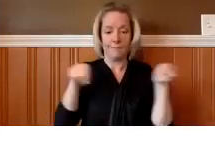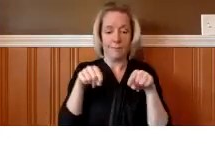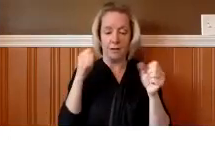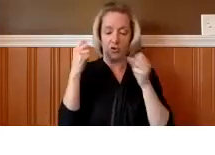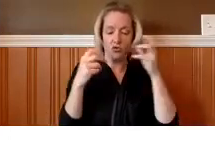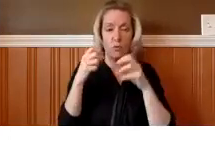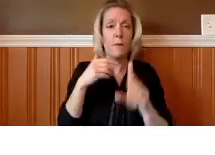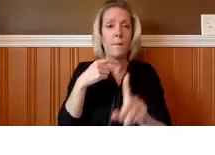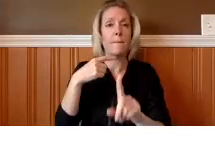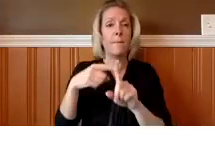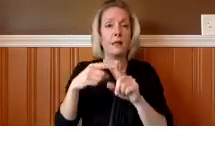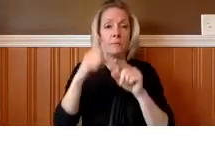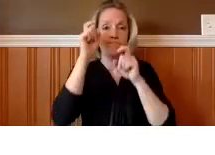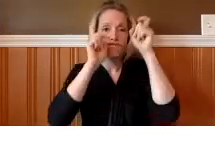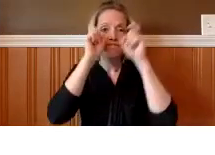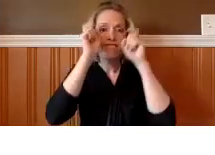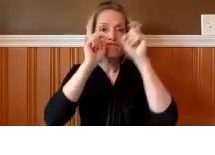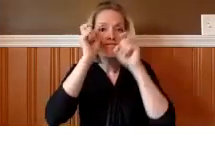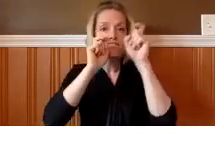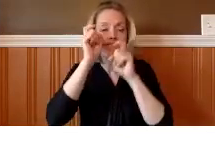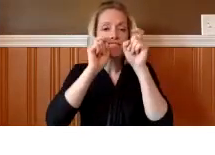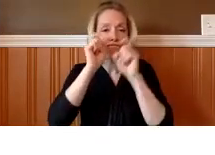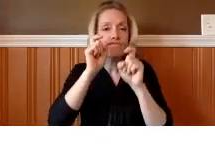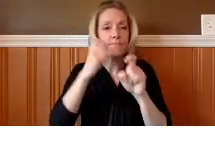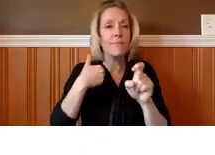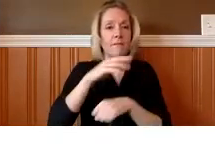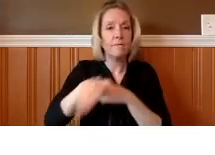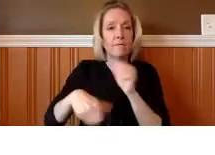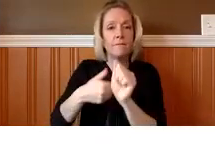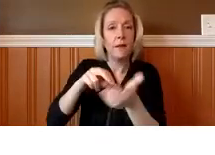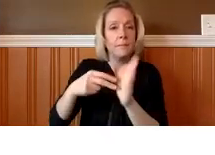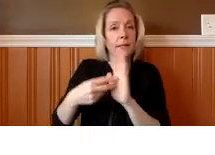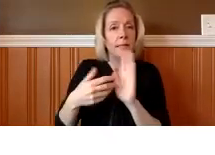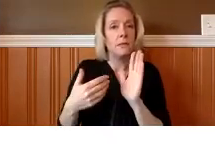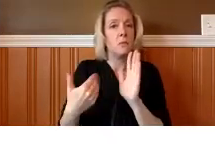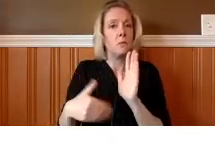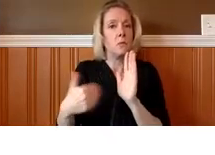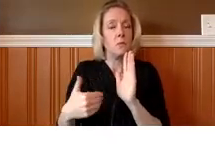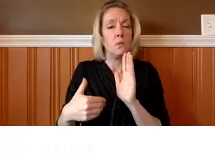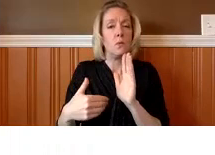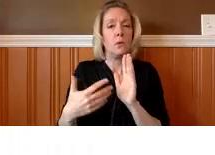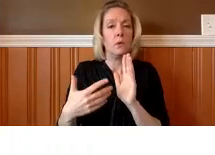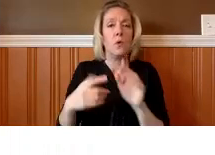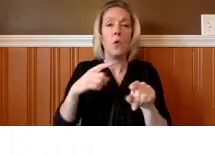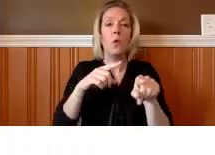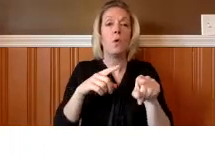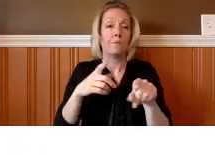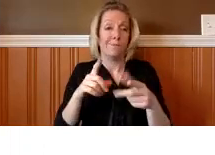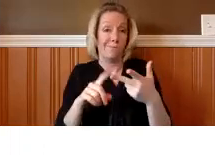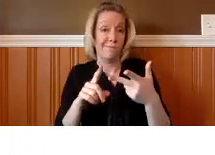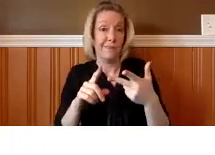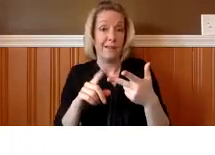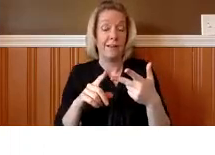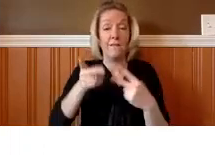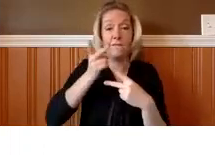come from the face that also imply meaning, as well as the visual spatial characteristics